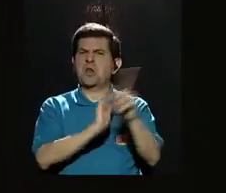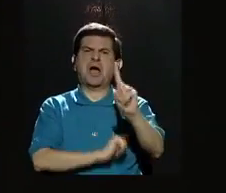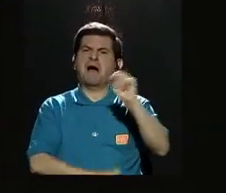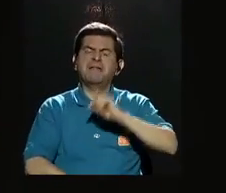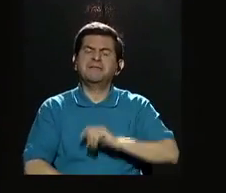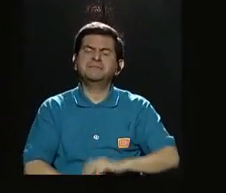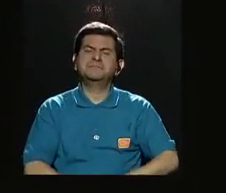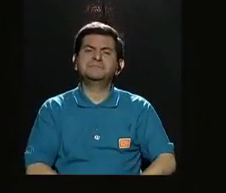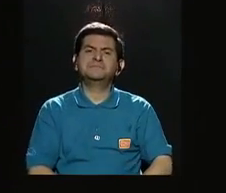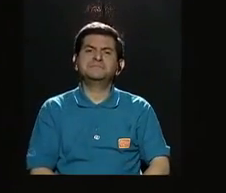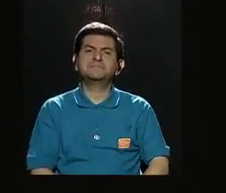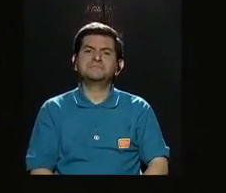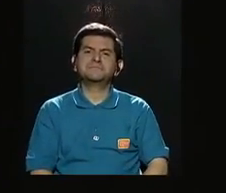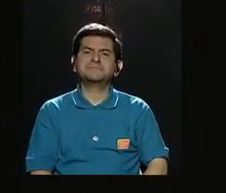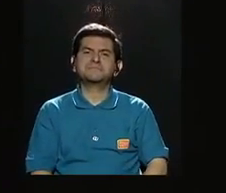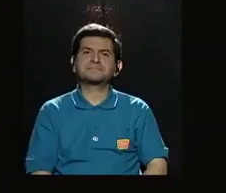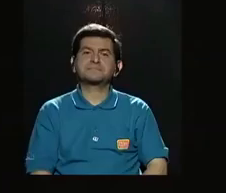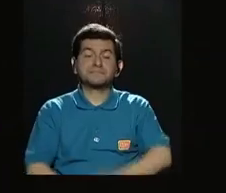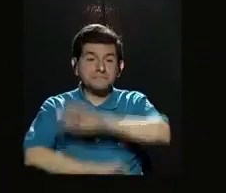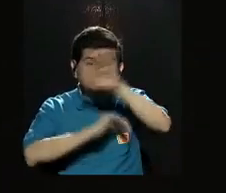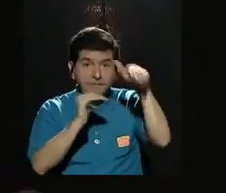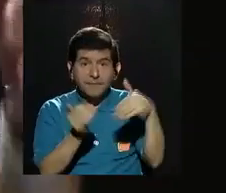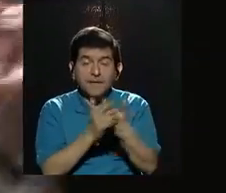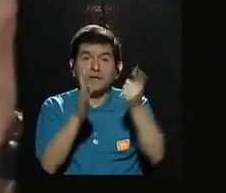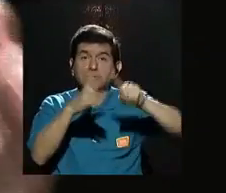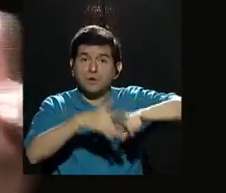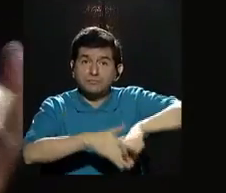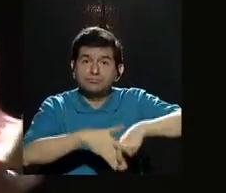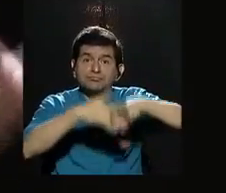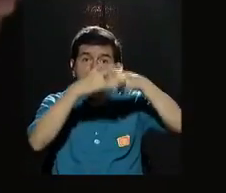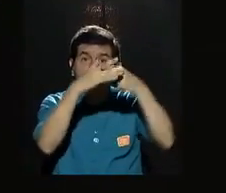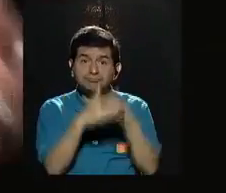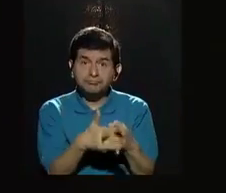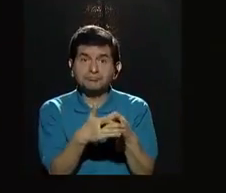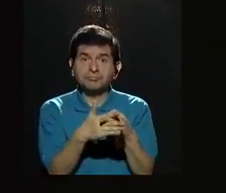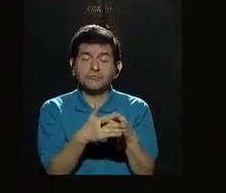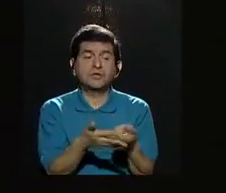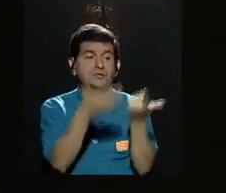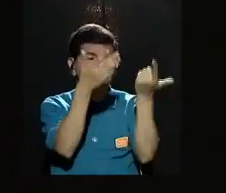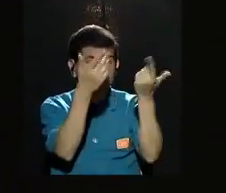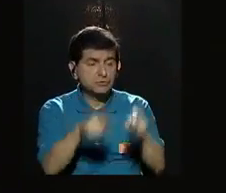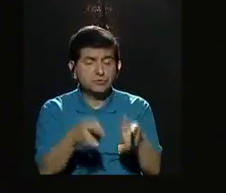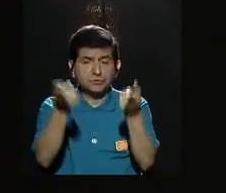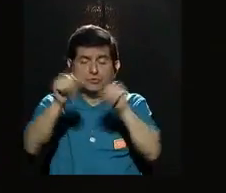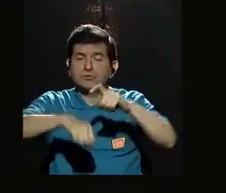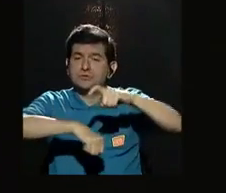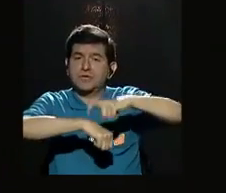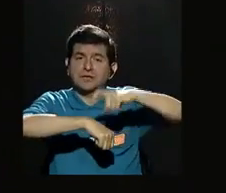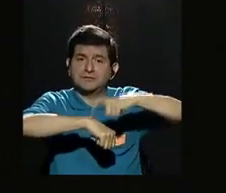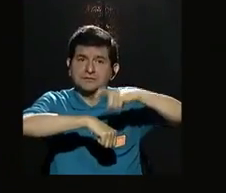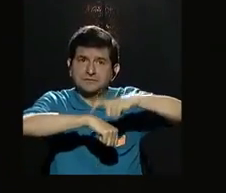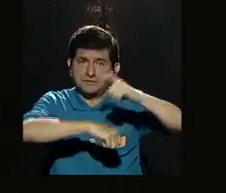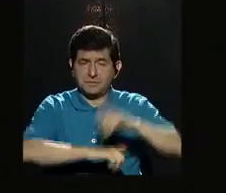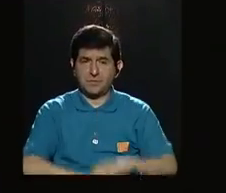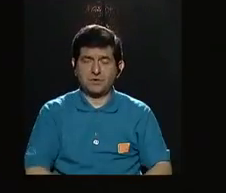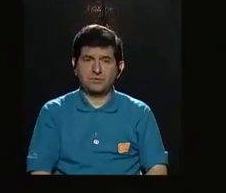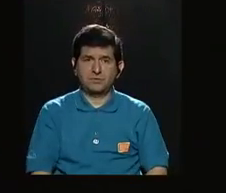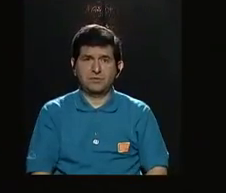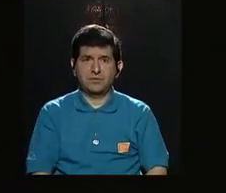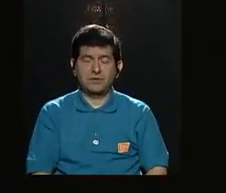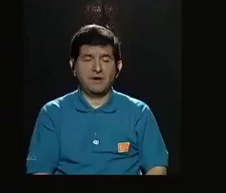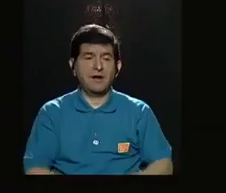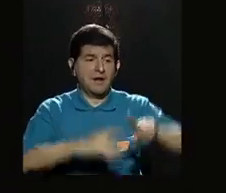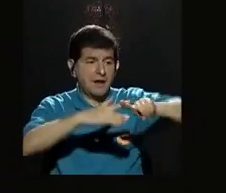And of course, all of this began to take place at a time when the welfare state was under assault,